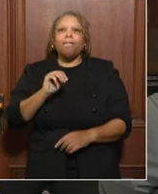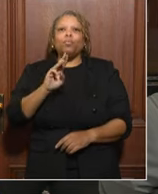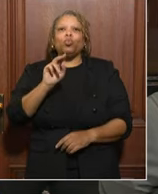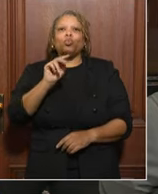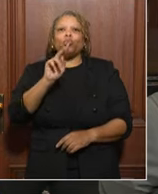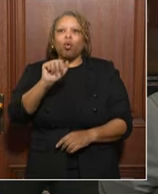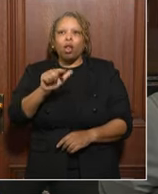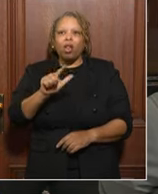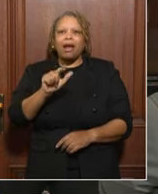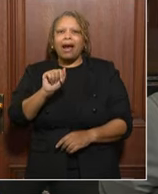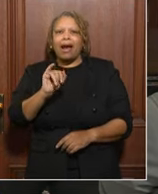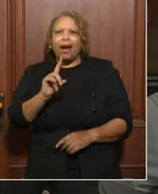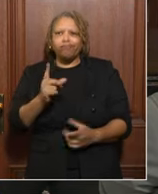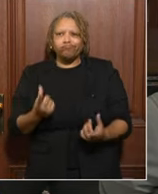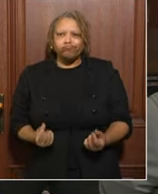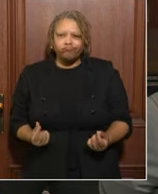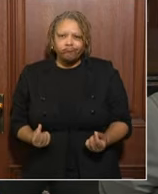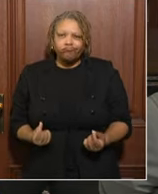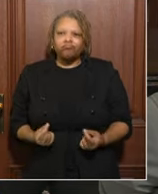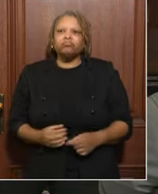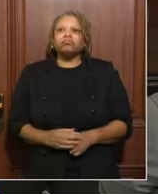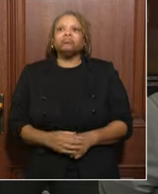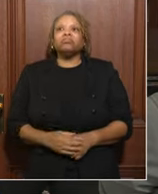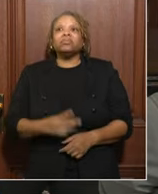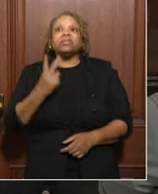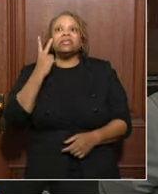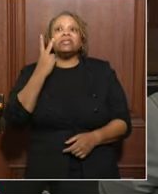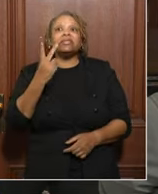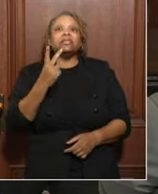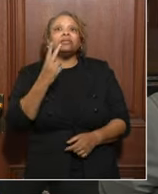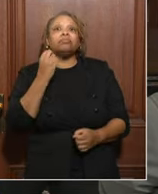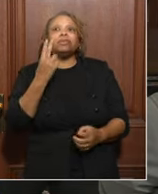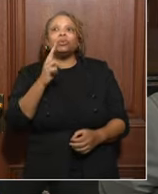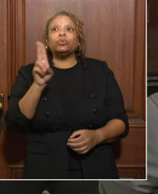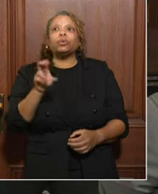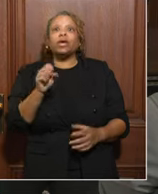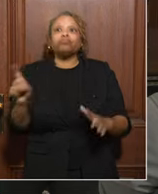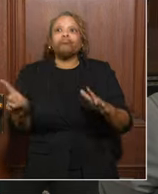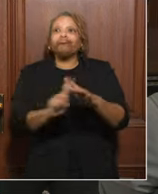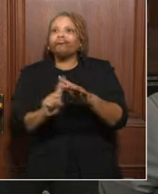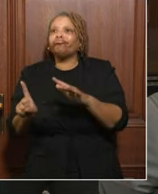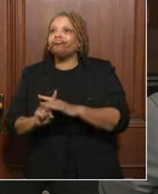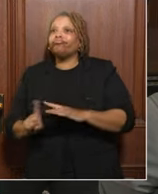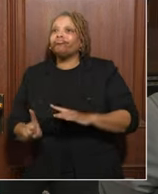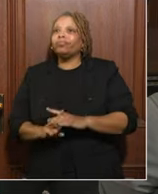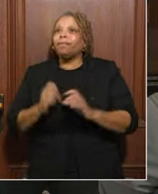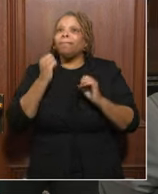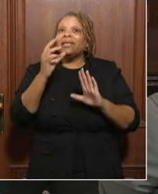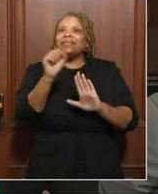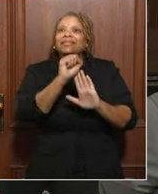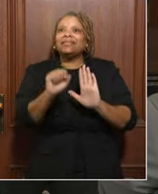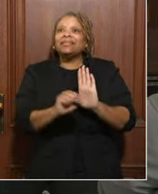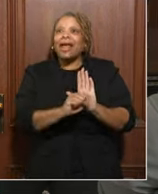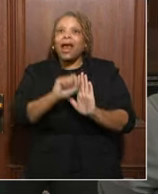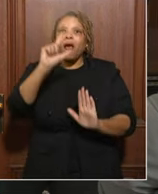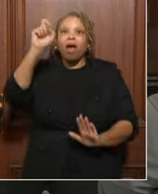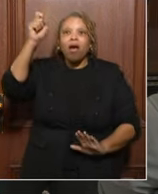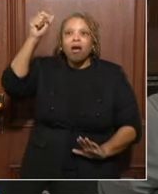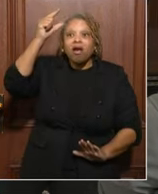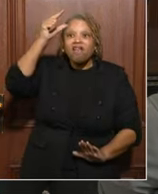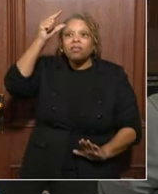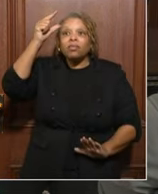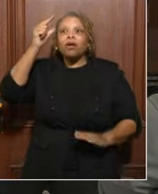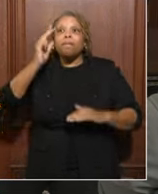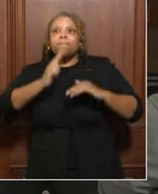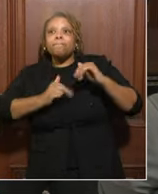I'm guessing, as the mayor alluded to, state houses around the country are going to be more ramped up. Can you talk about the pressures